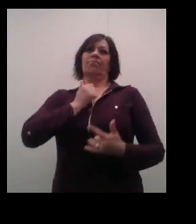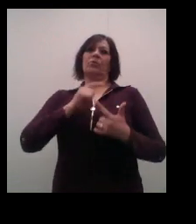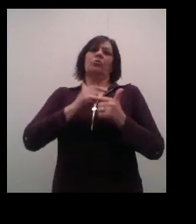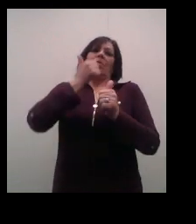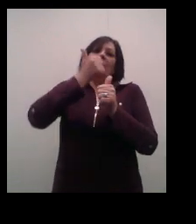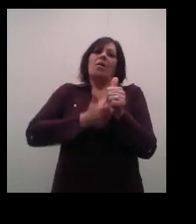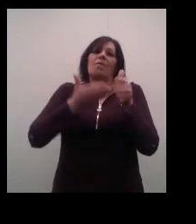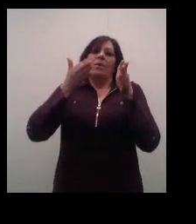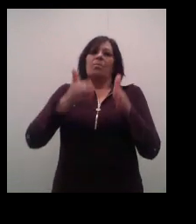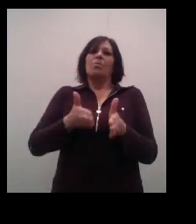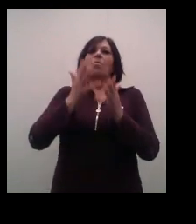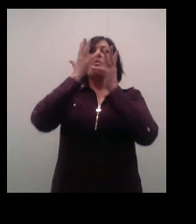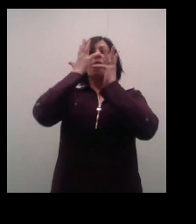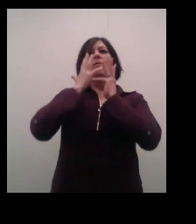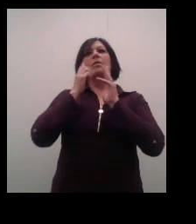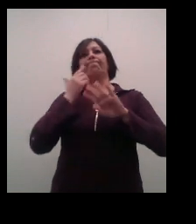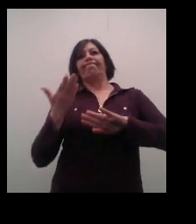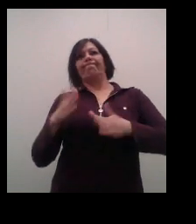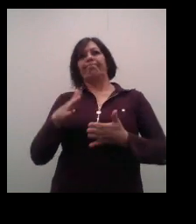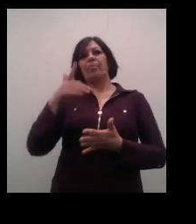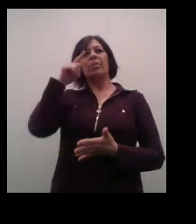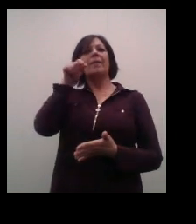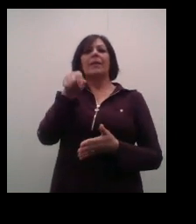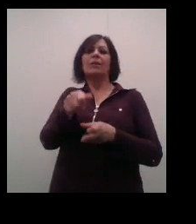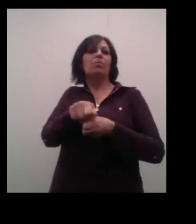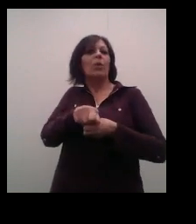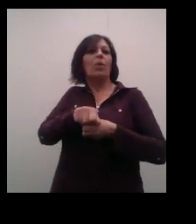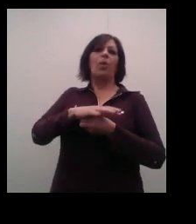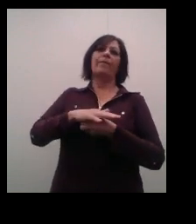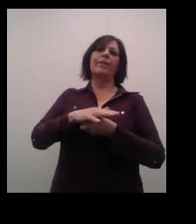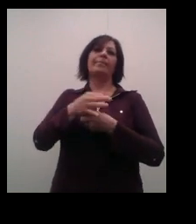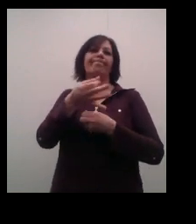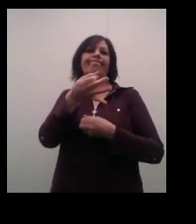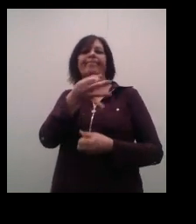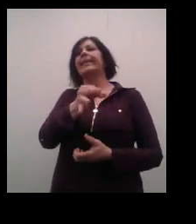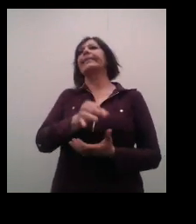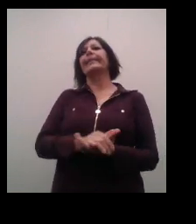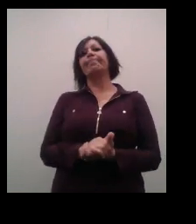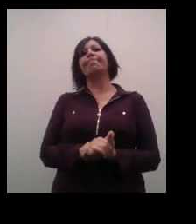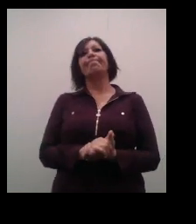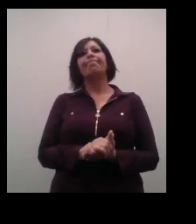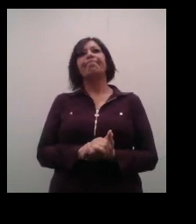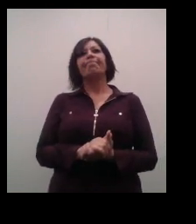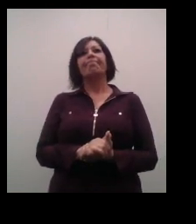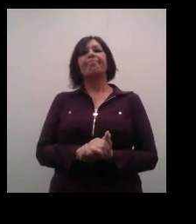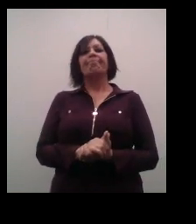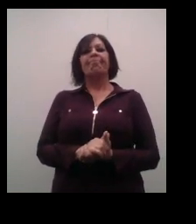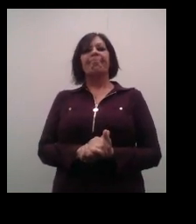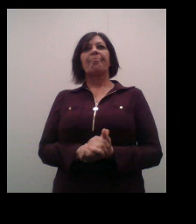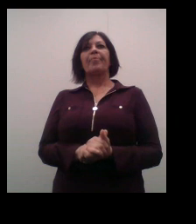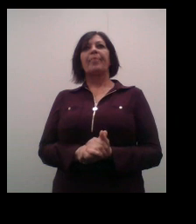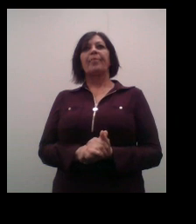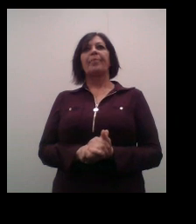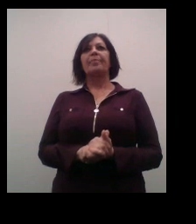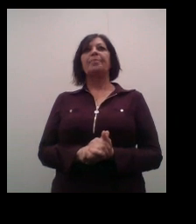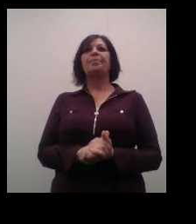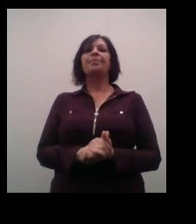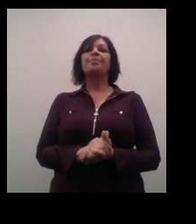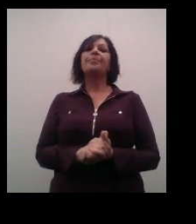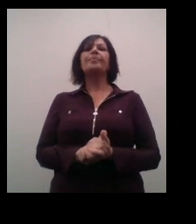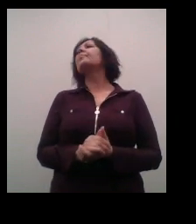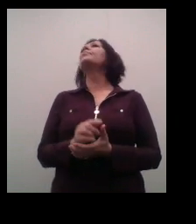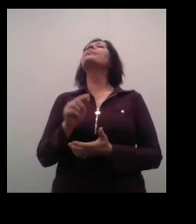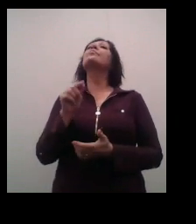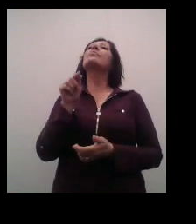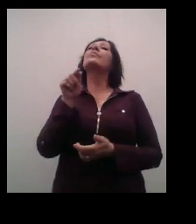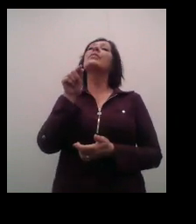who unfortunately has passed as a result of the contracting the coronavirus and the resultant COVID-19 illness. These